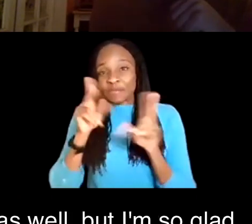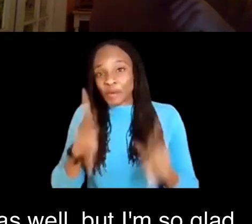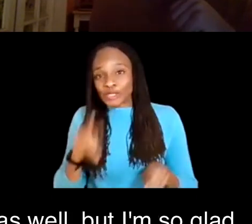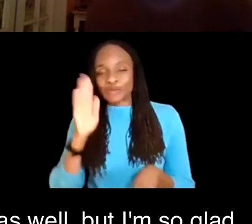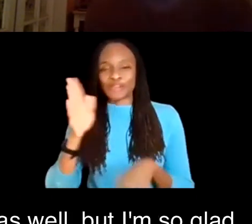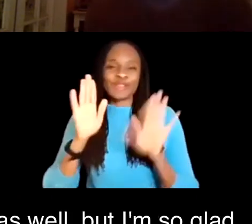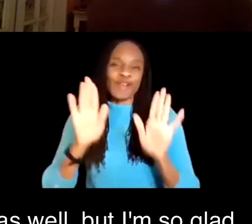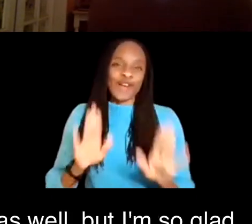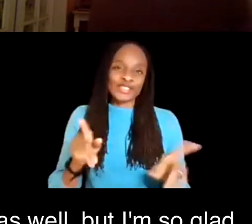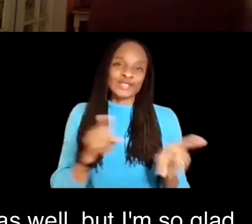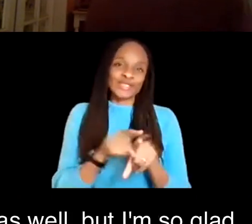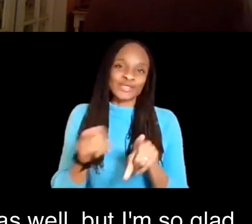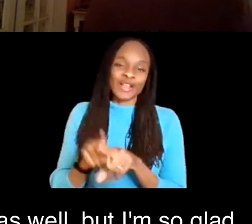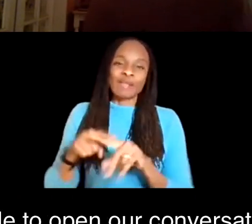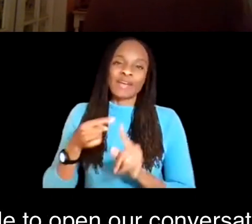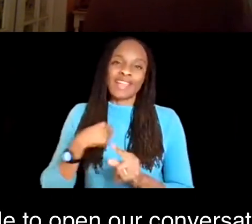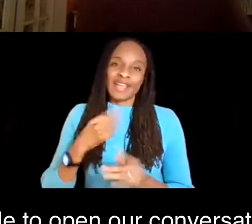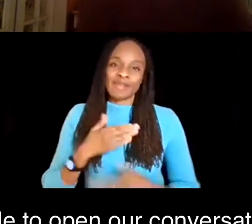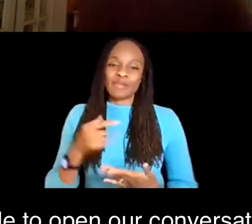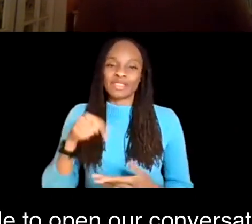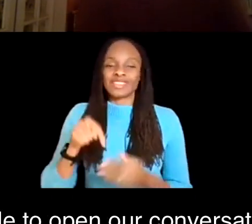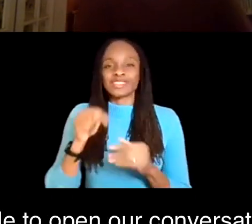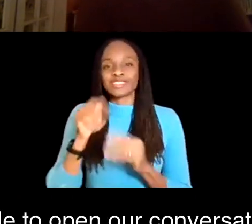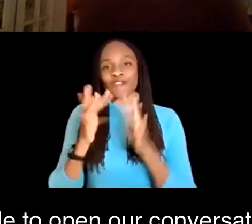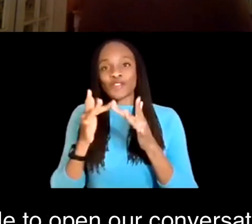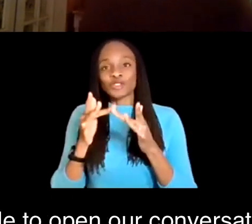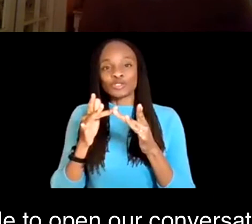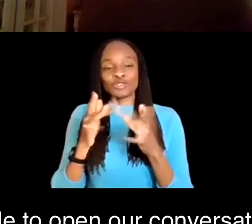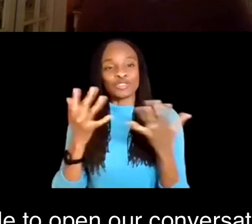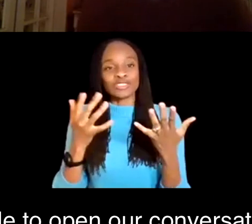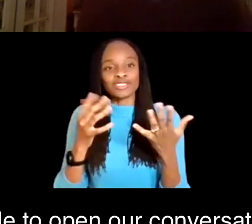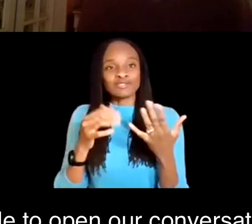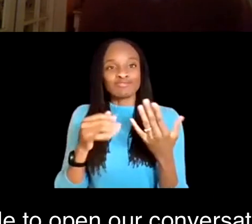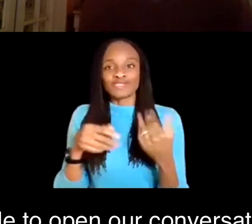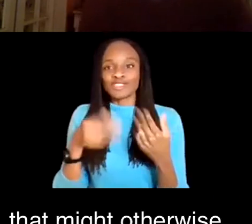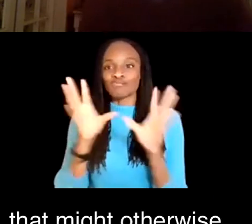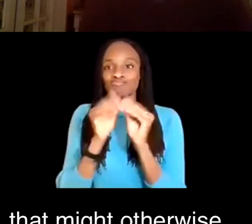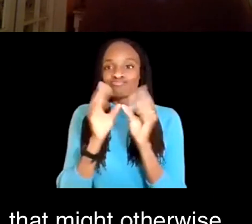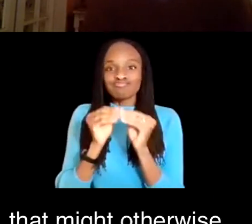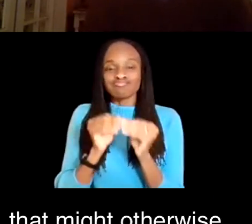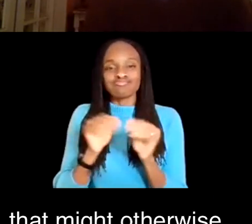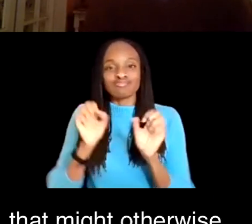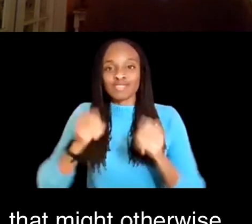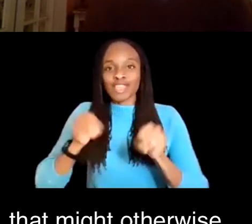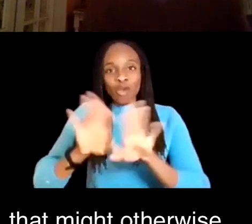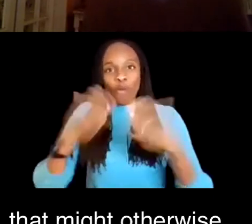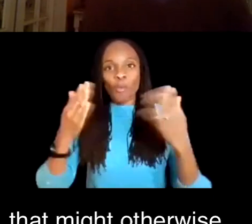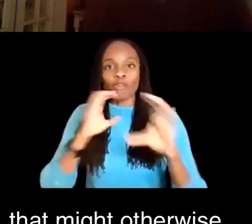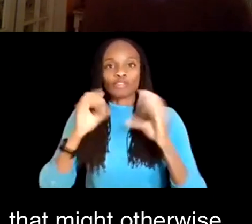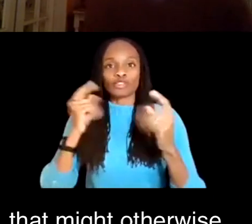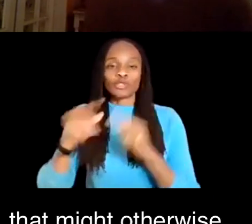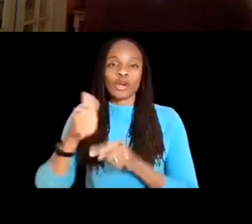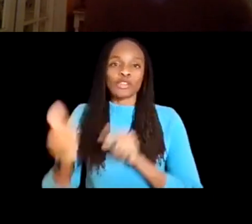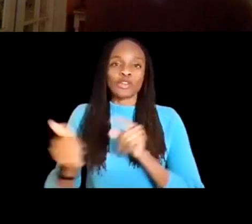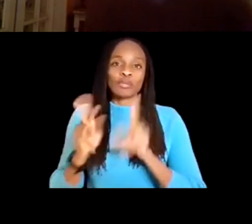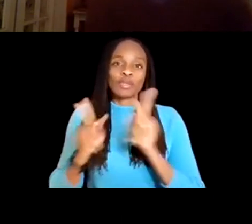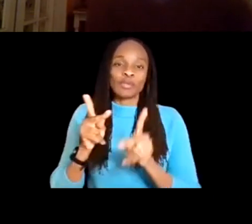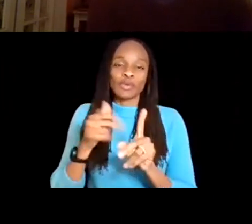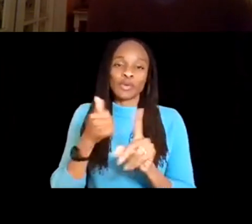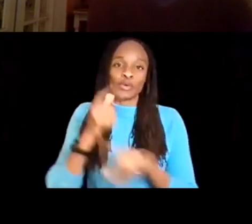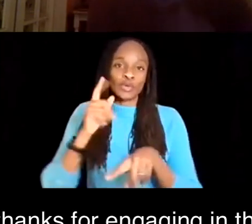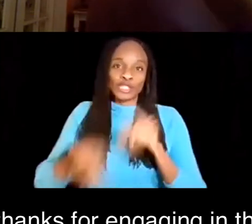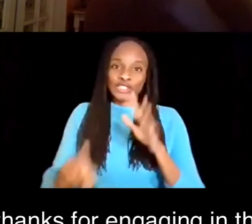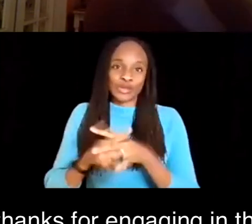but I'm so glad that this virtual format is able to open our conversation up to a lot of folks that might otherwise not have been able to be at